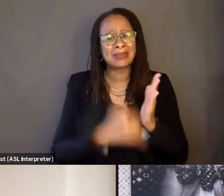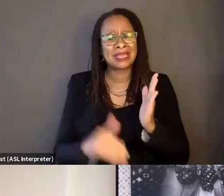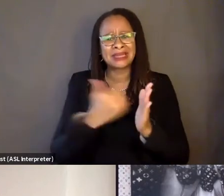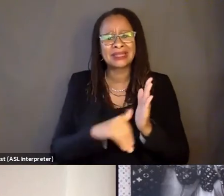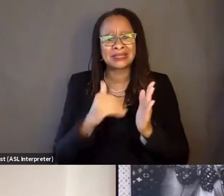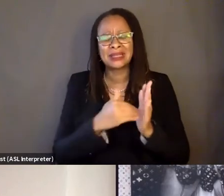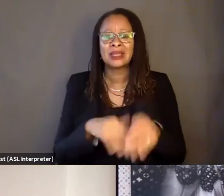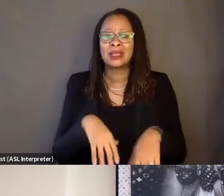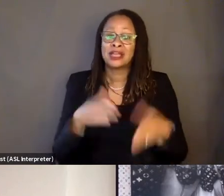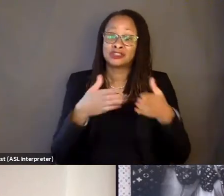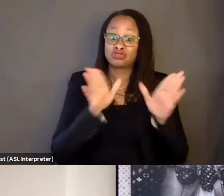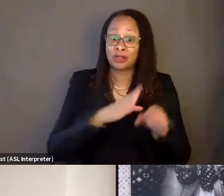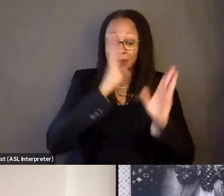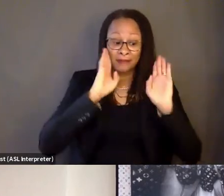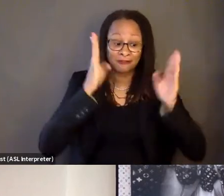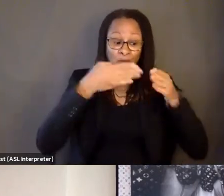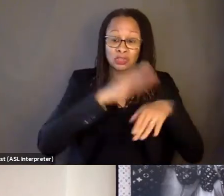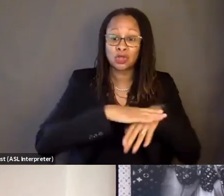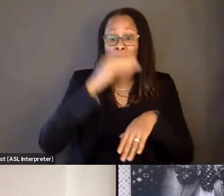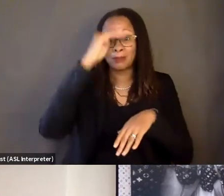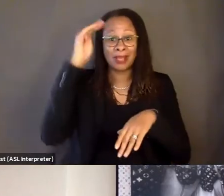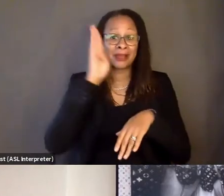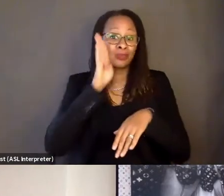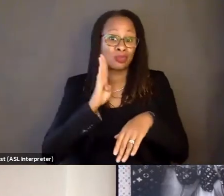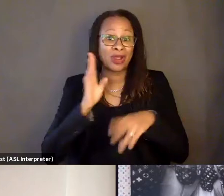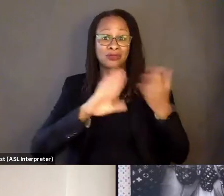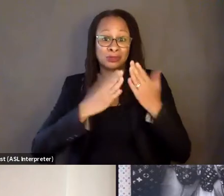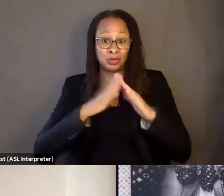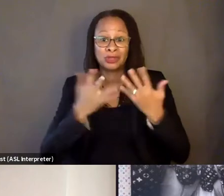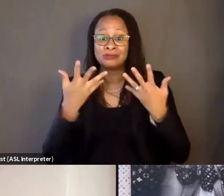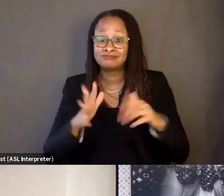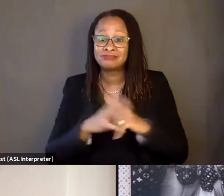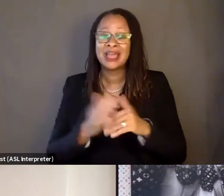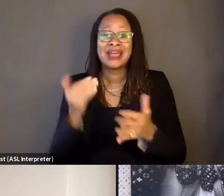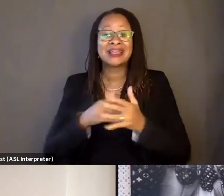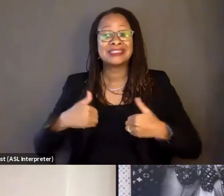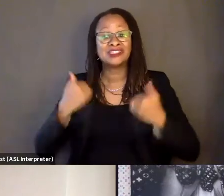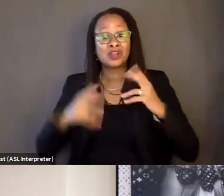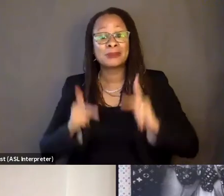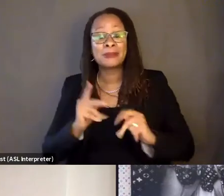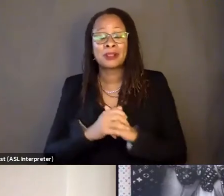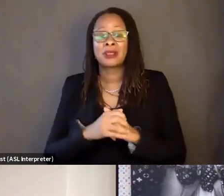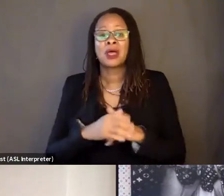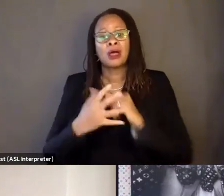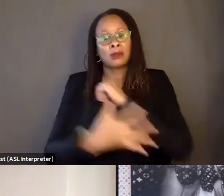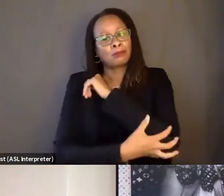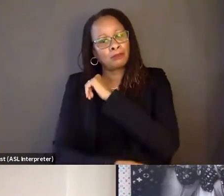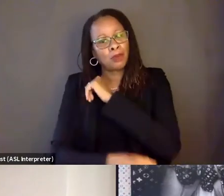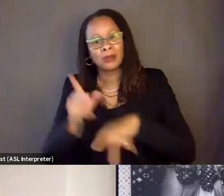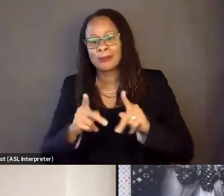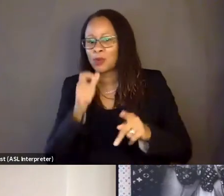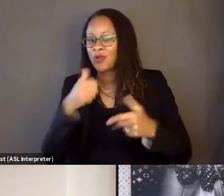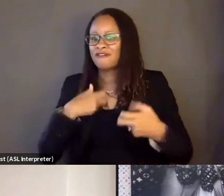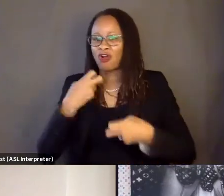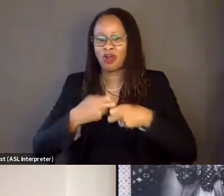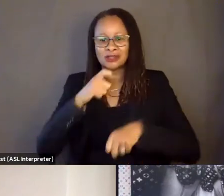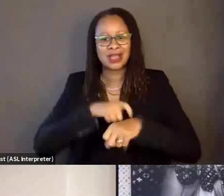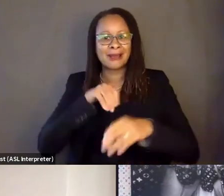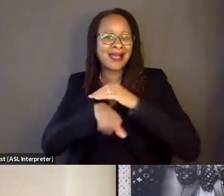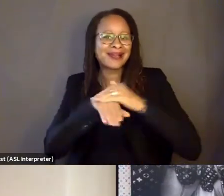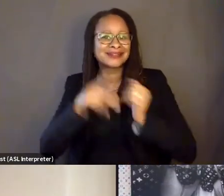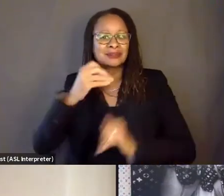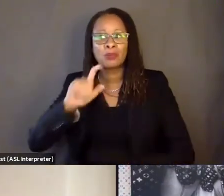It's generally directed towards Black and brown communities, against young people, of course, poor people who have a harder time accessing the